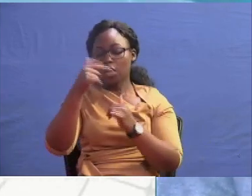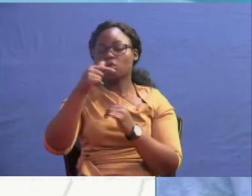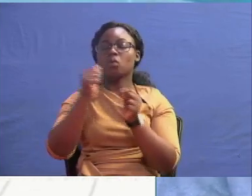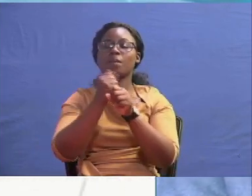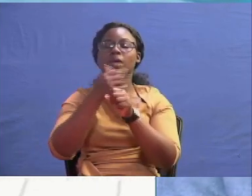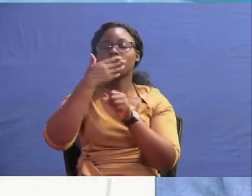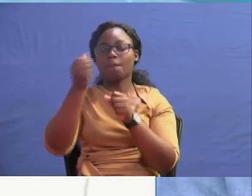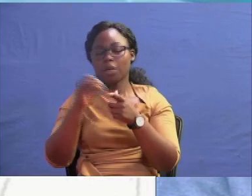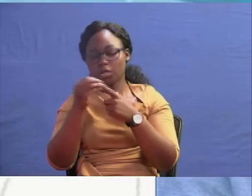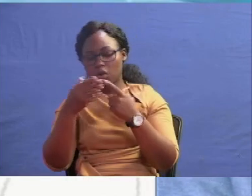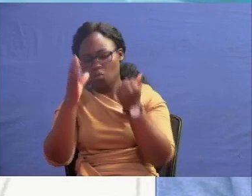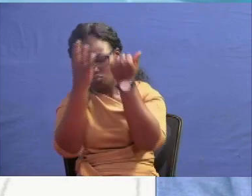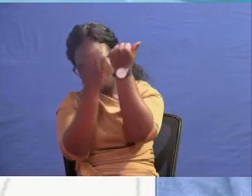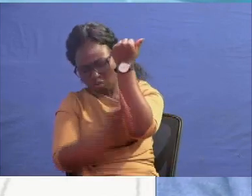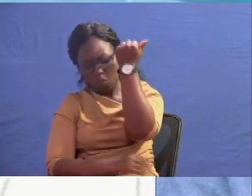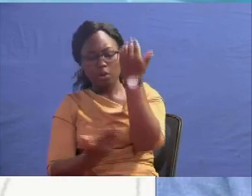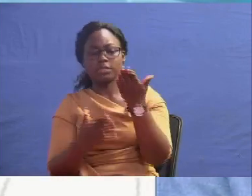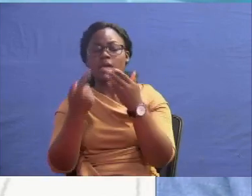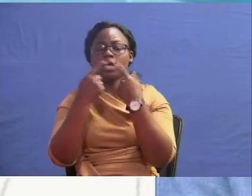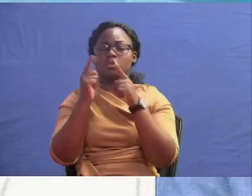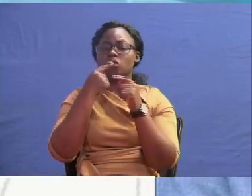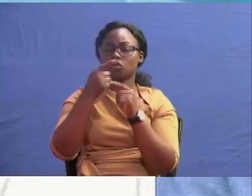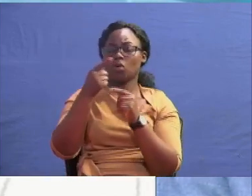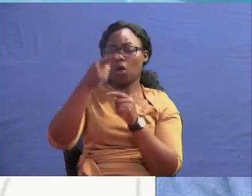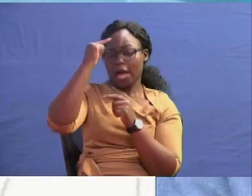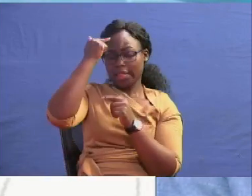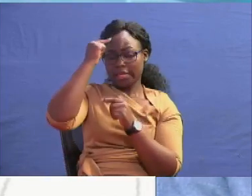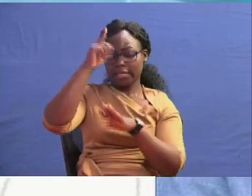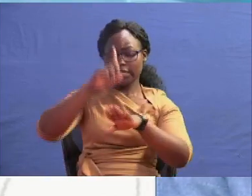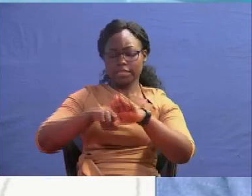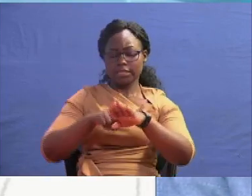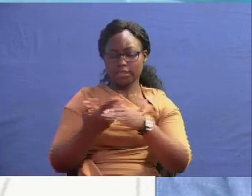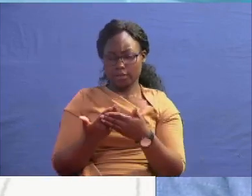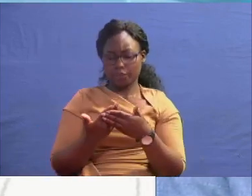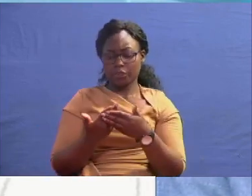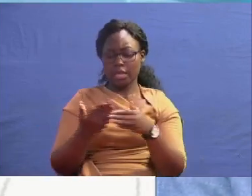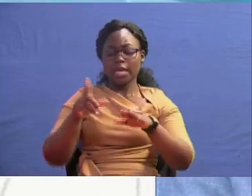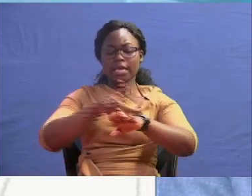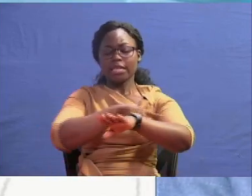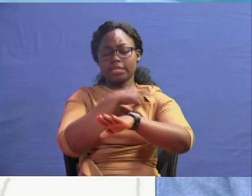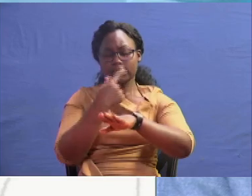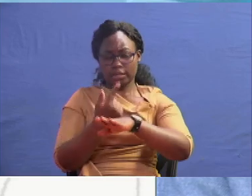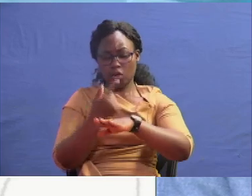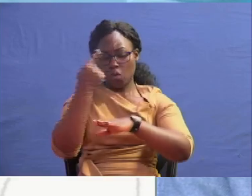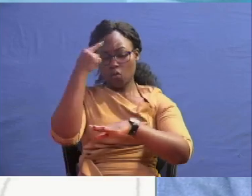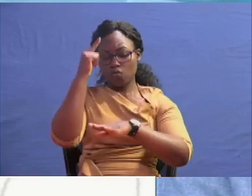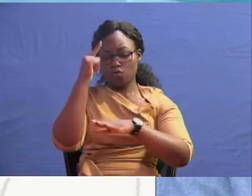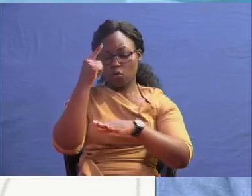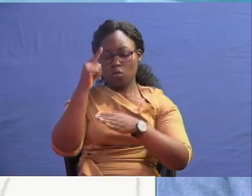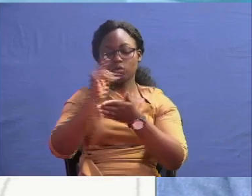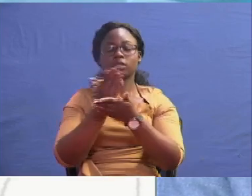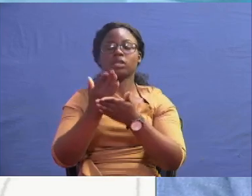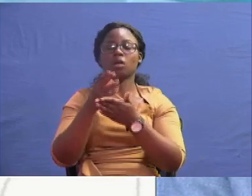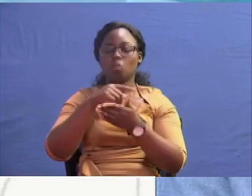us, or are you making it worse? Mm-hmm. So I think it's timely. It's it was long overdue for some of us. We missed